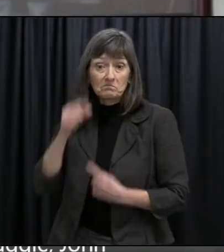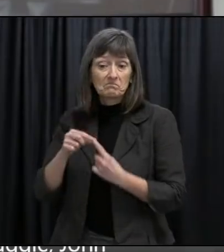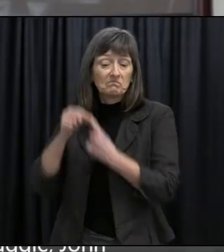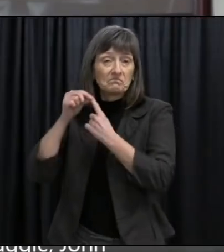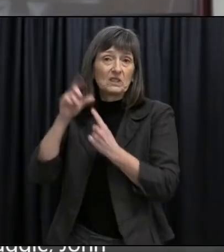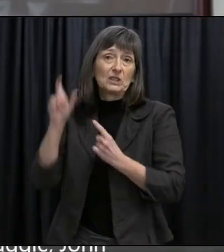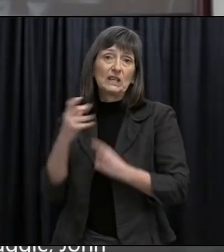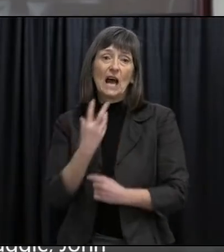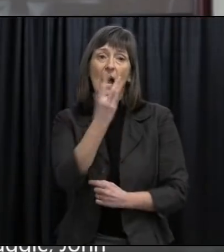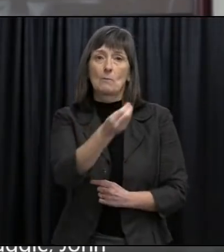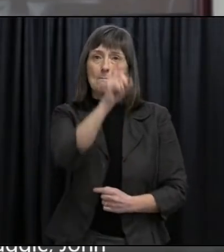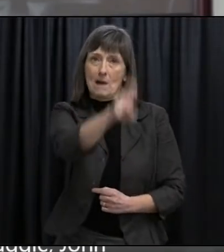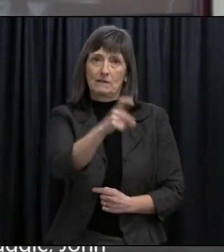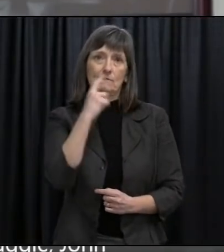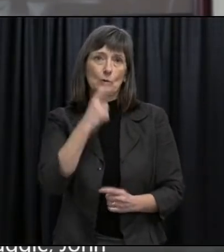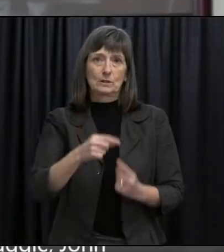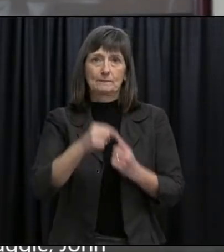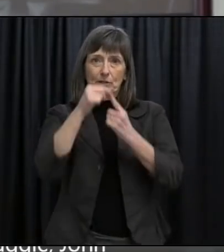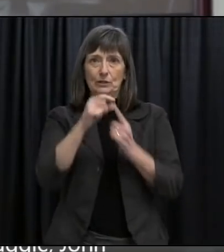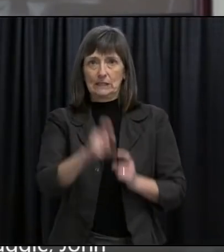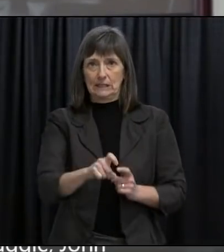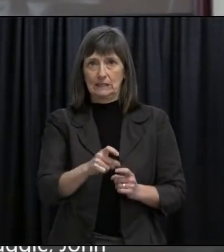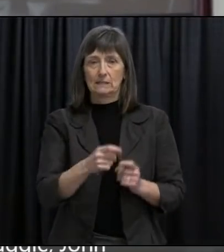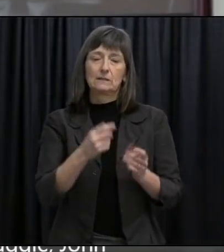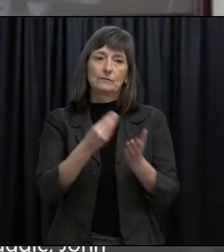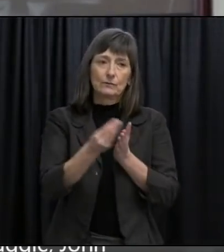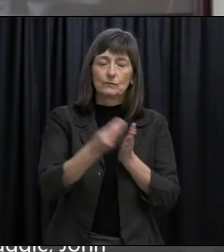only moves when you do, and if you move,